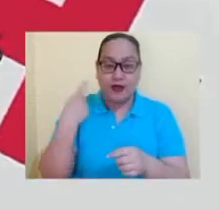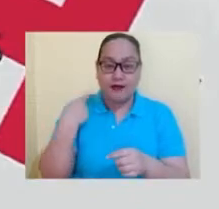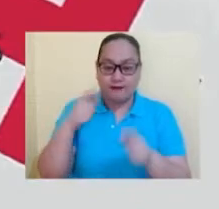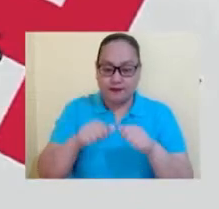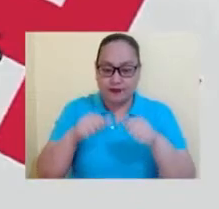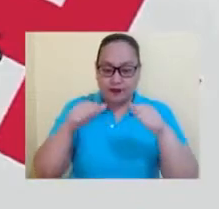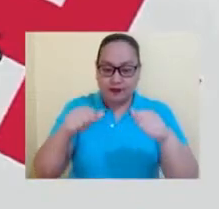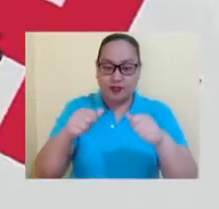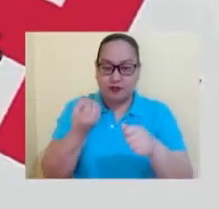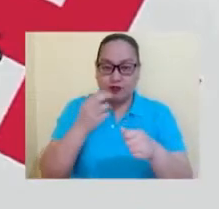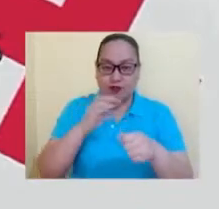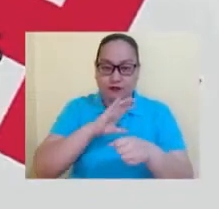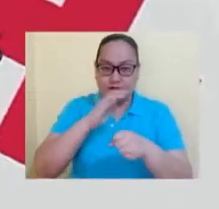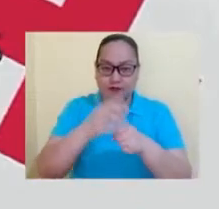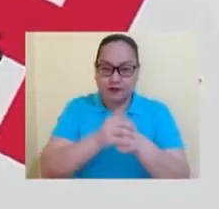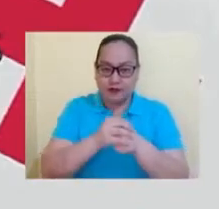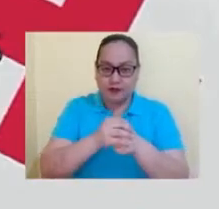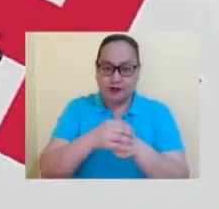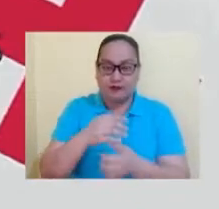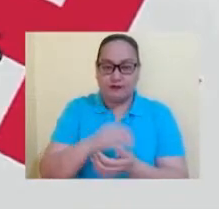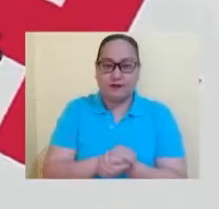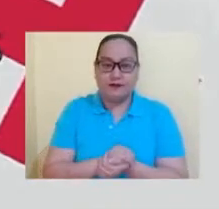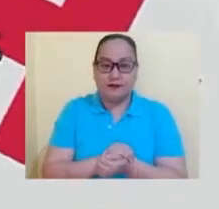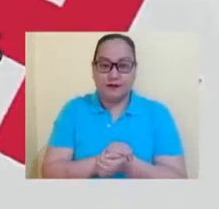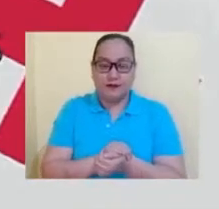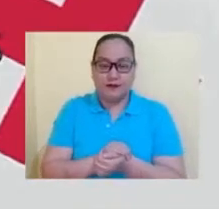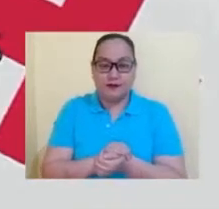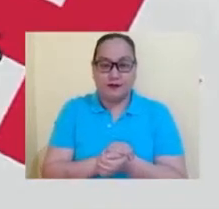tape or by wrapping with a gauze strip.